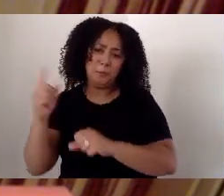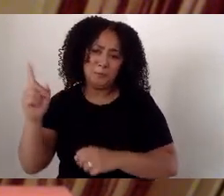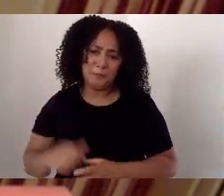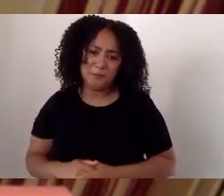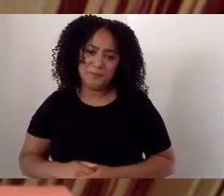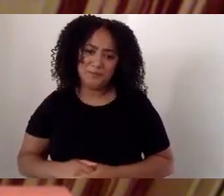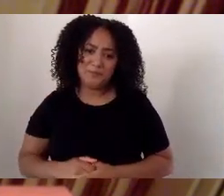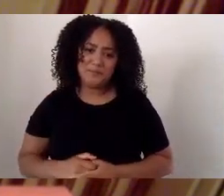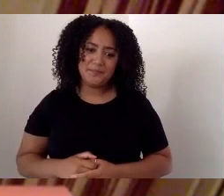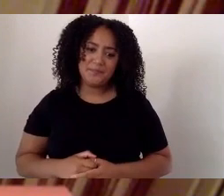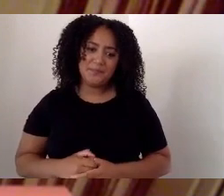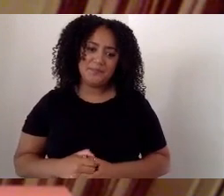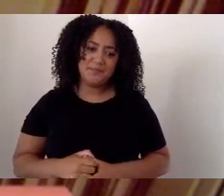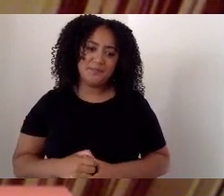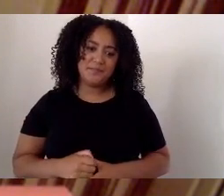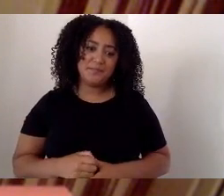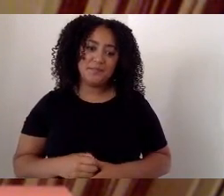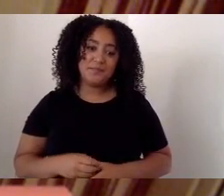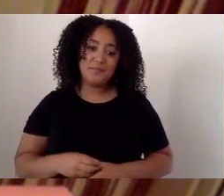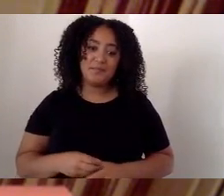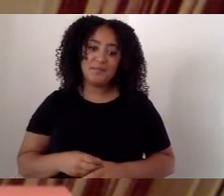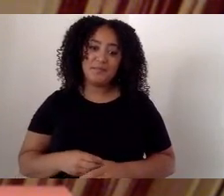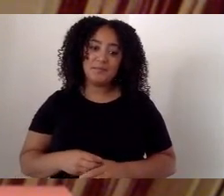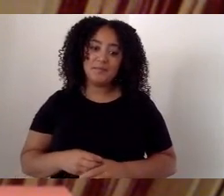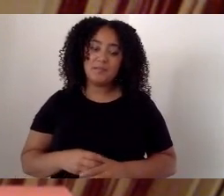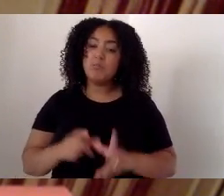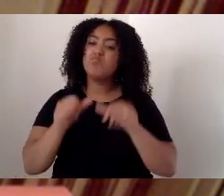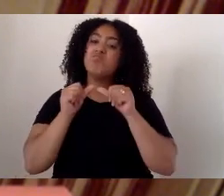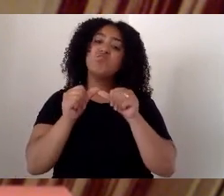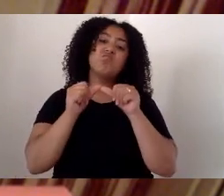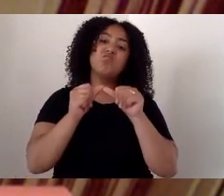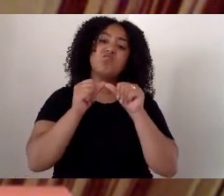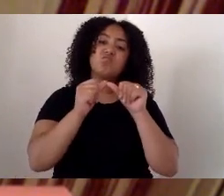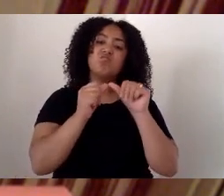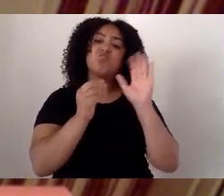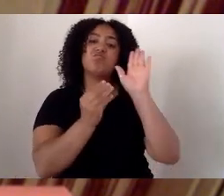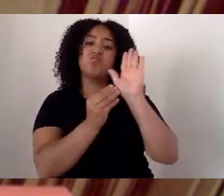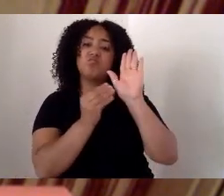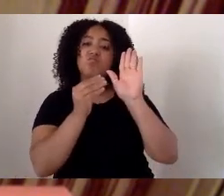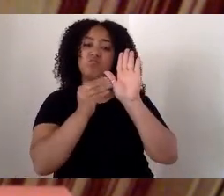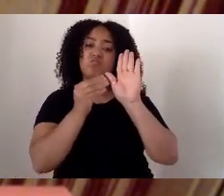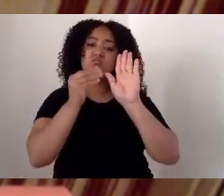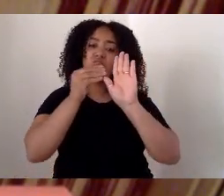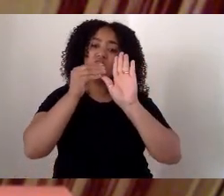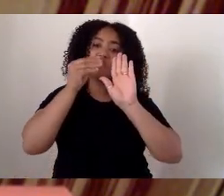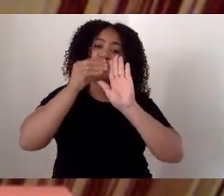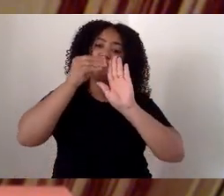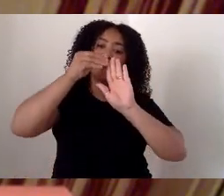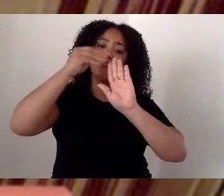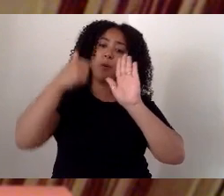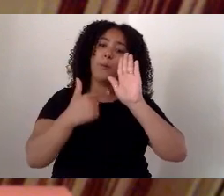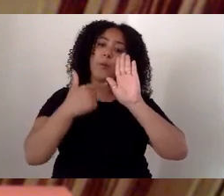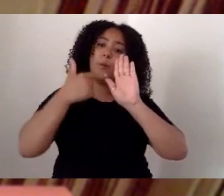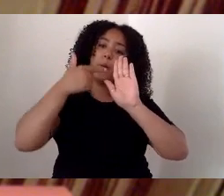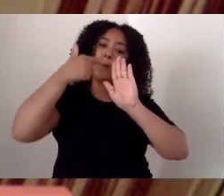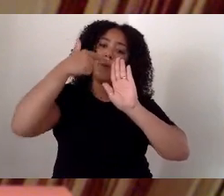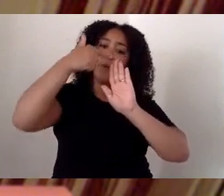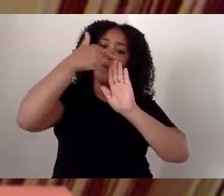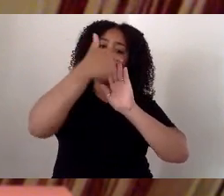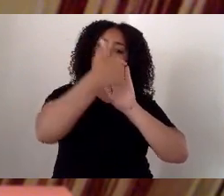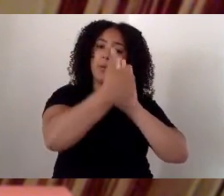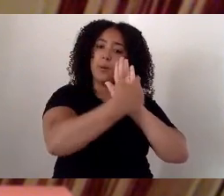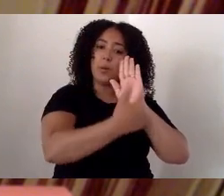I'm gonna keep on going this entire way all around this edge. right here until this is entirely sealed